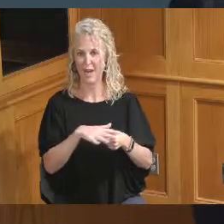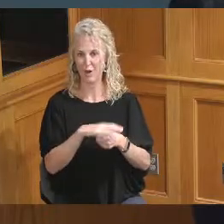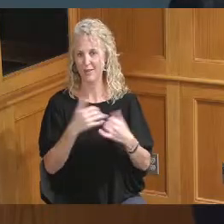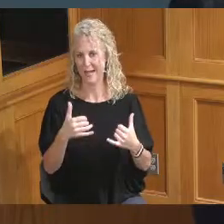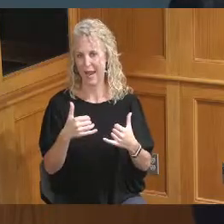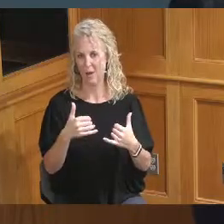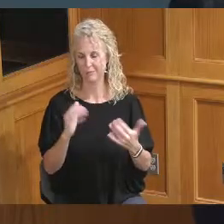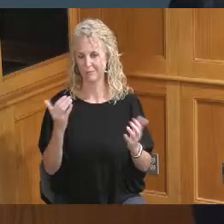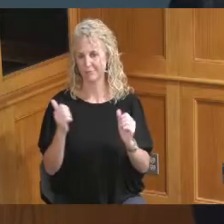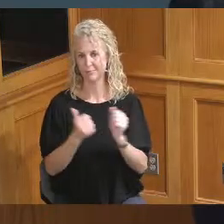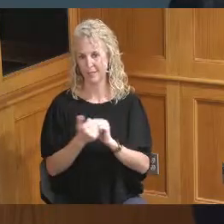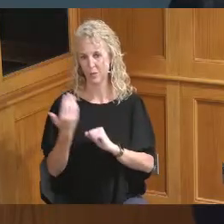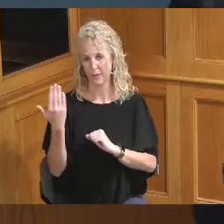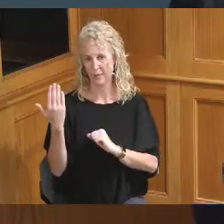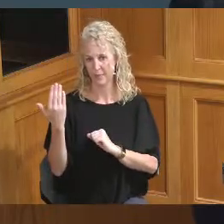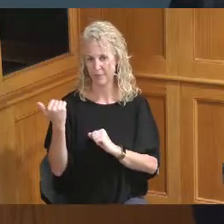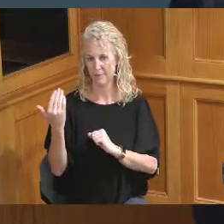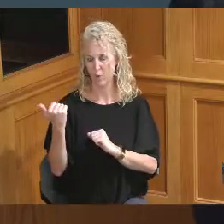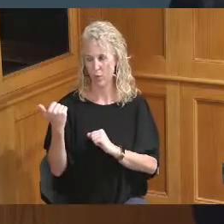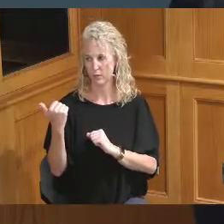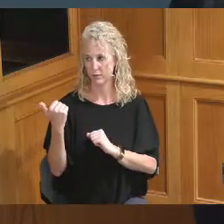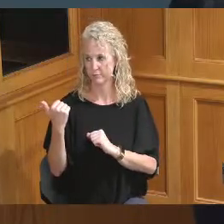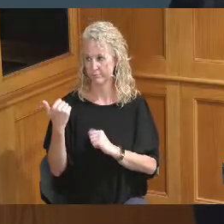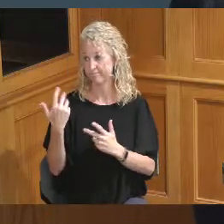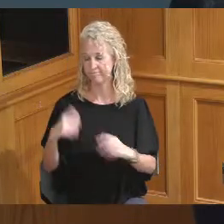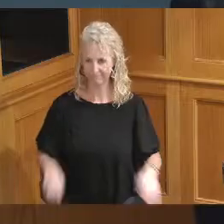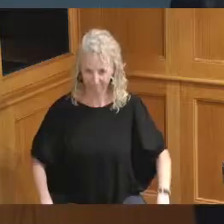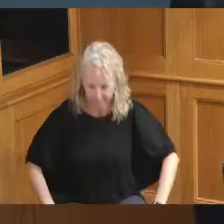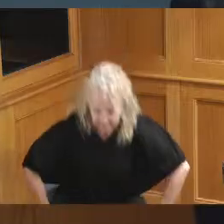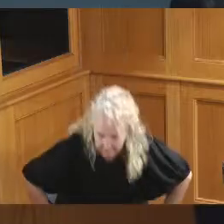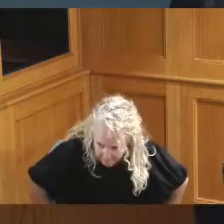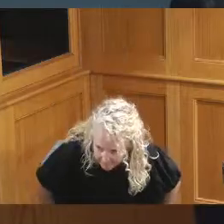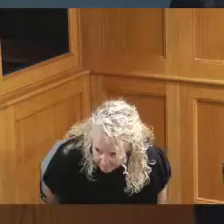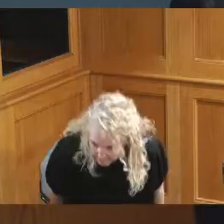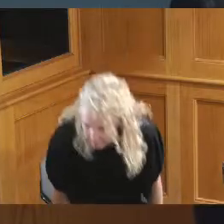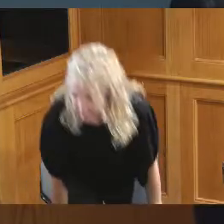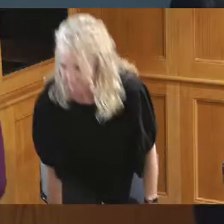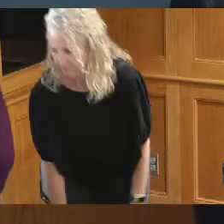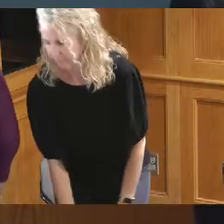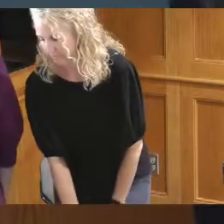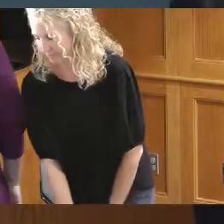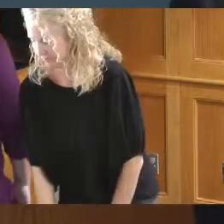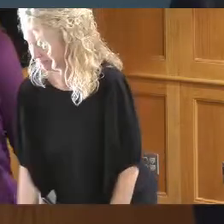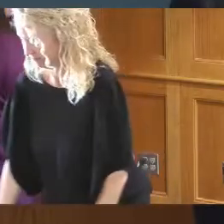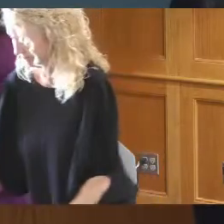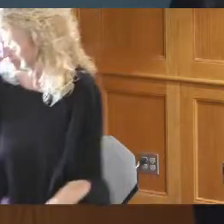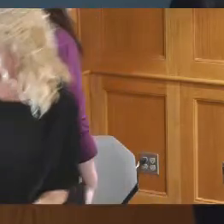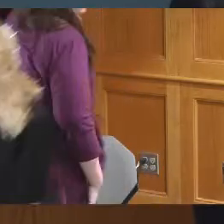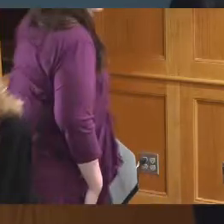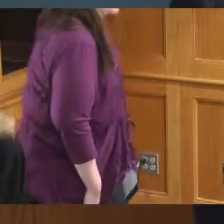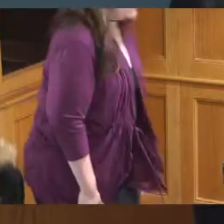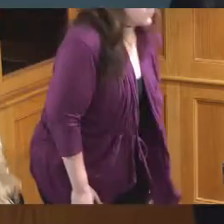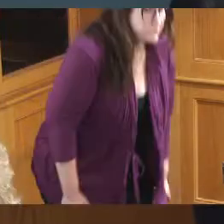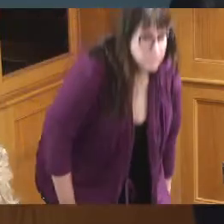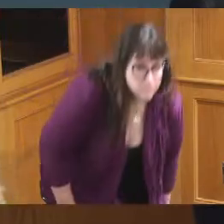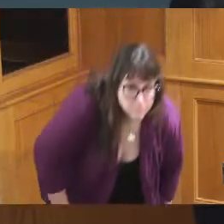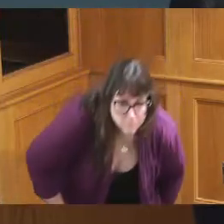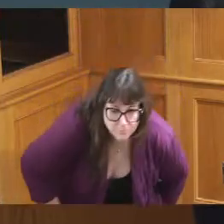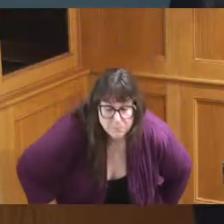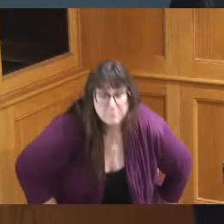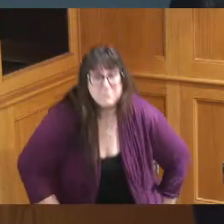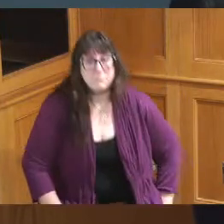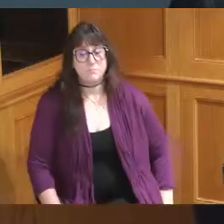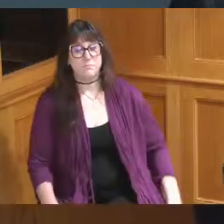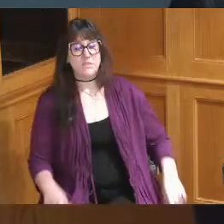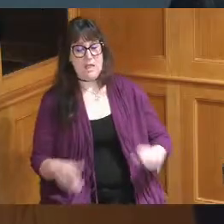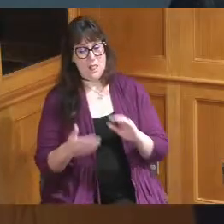of determination from the county as to how that moves forward. And then lastly, I just want to talk about the community benefits agreement. And we haven't gone into a lot